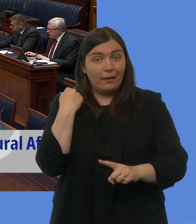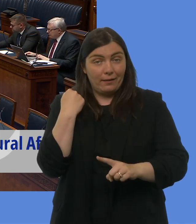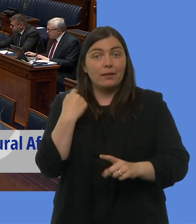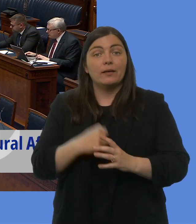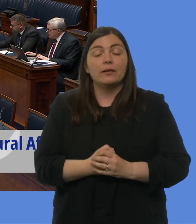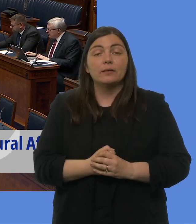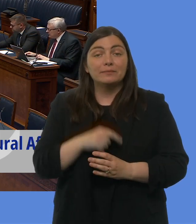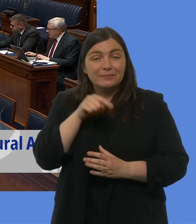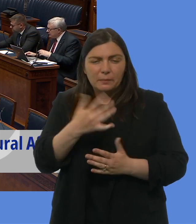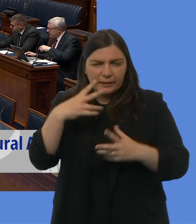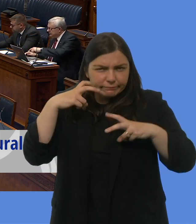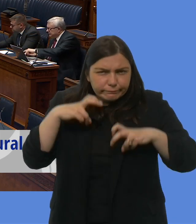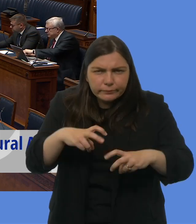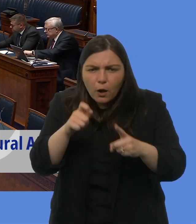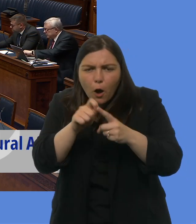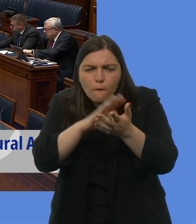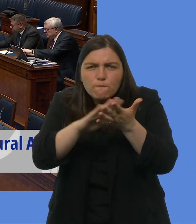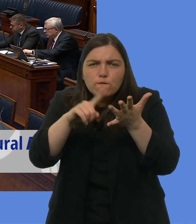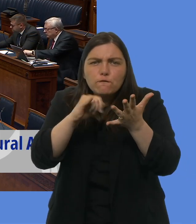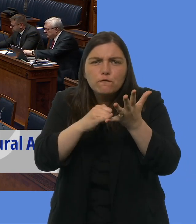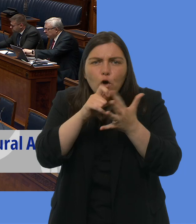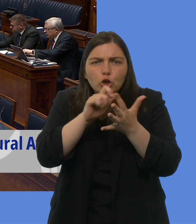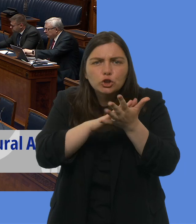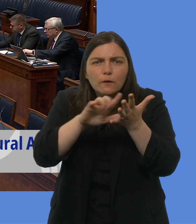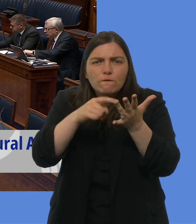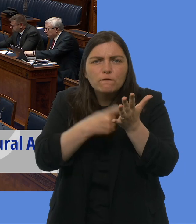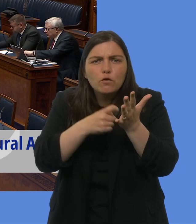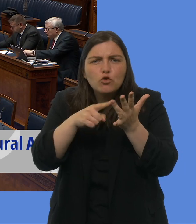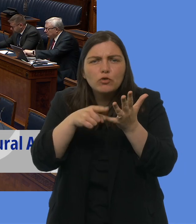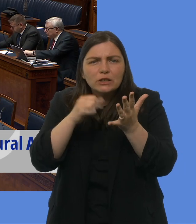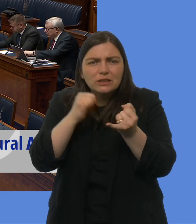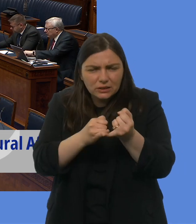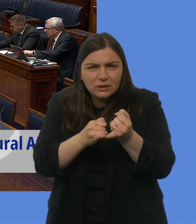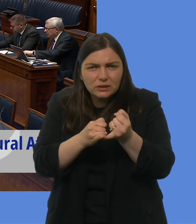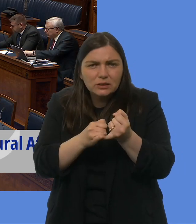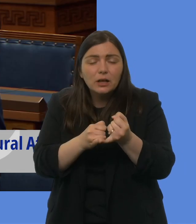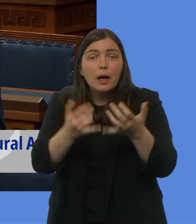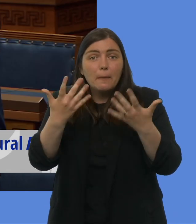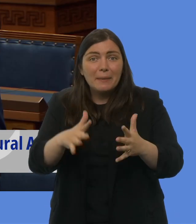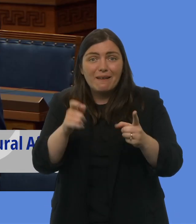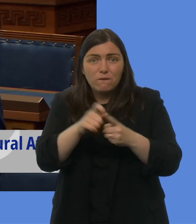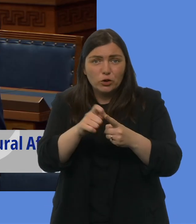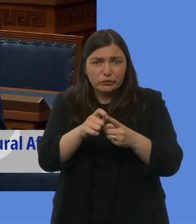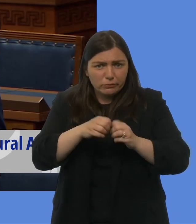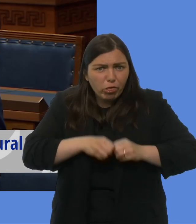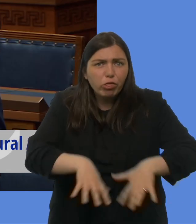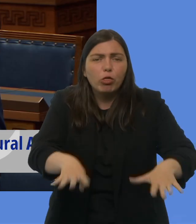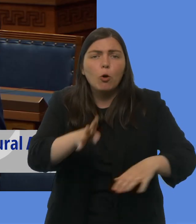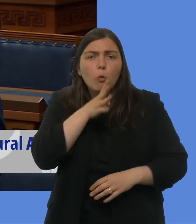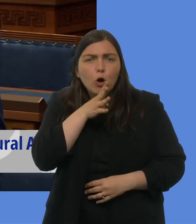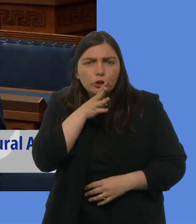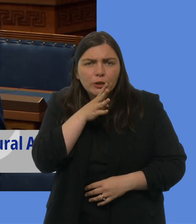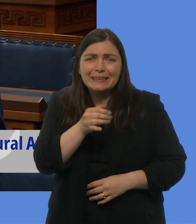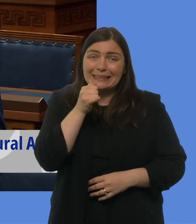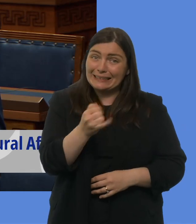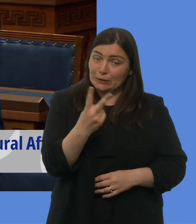Ireland's food system. Of the estimated 1,530 tonnes of phosphorus lost to water, 62% was determined to be from